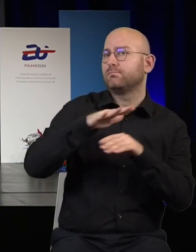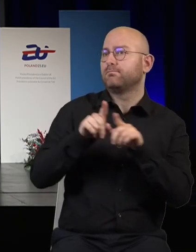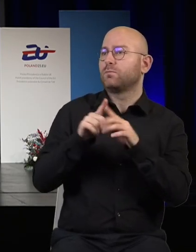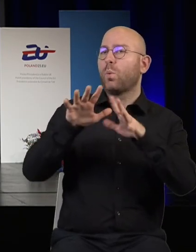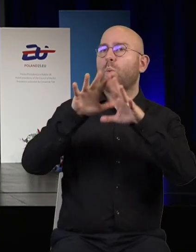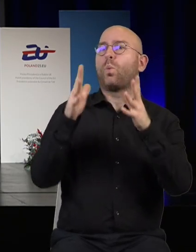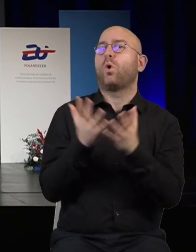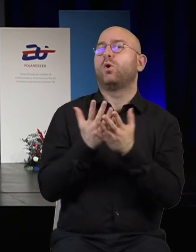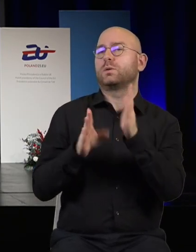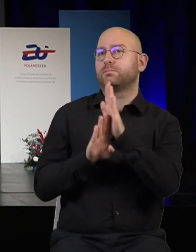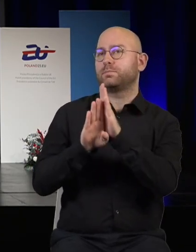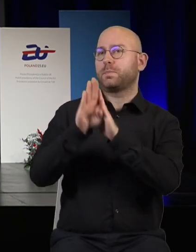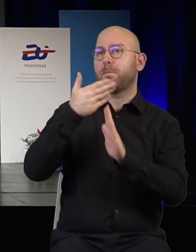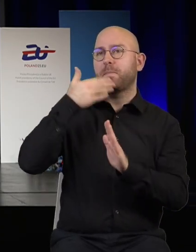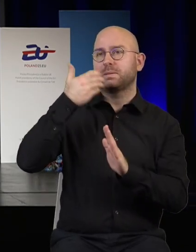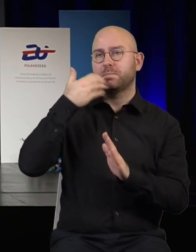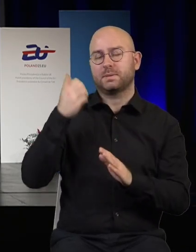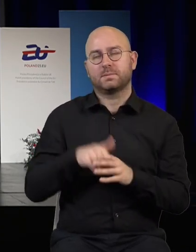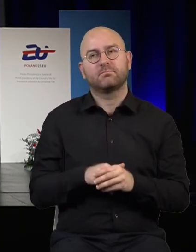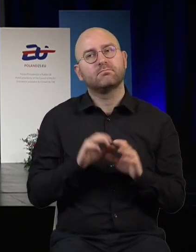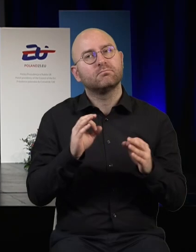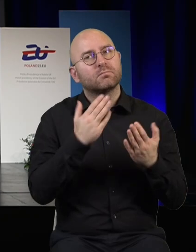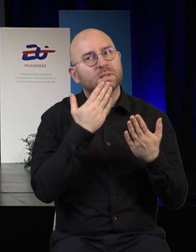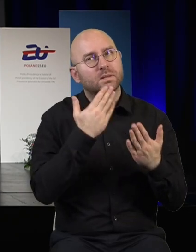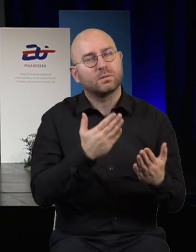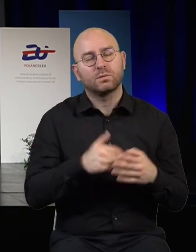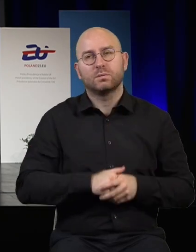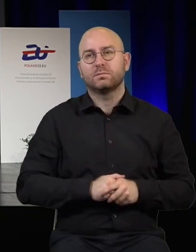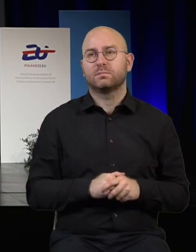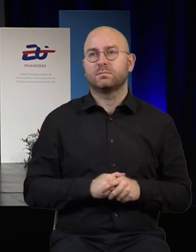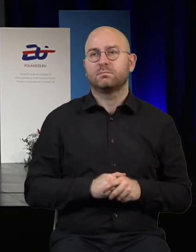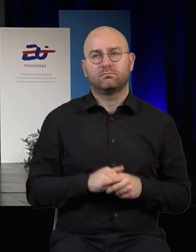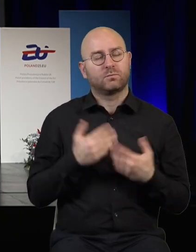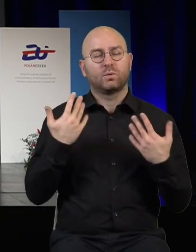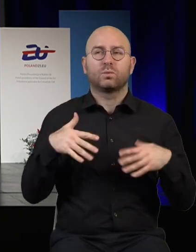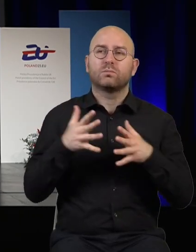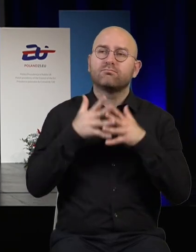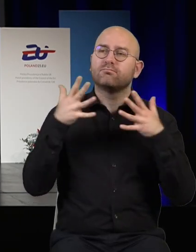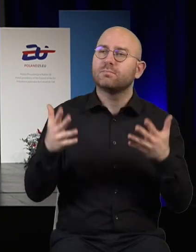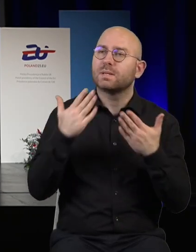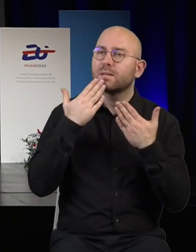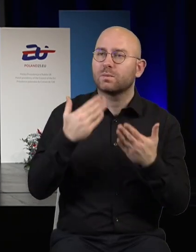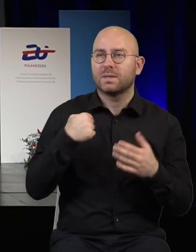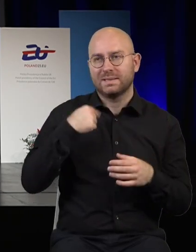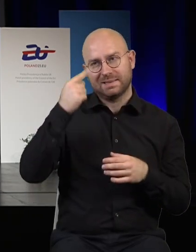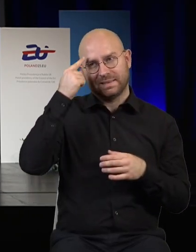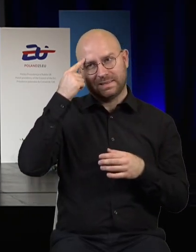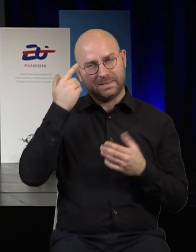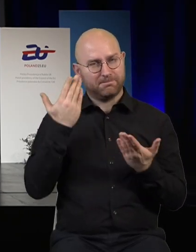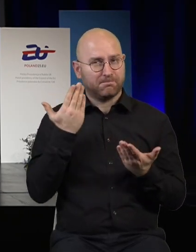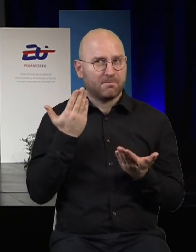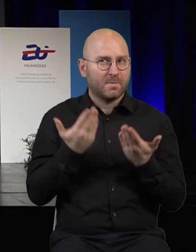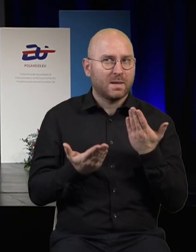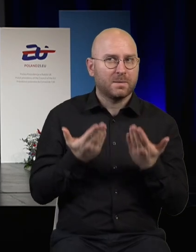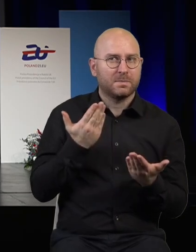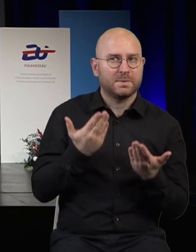Football referee always do have when they are showing at the end of the match the additional time, which will be added